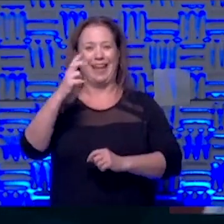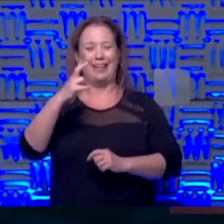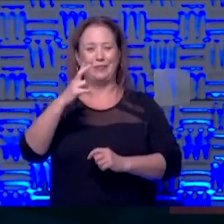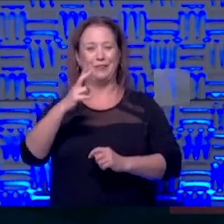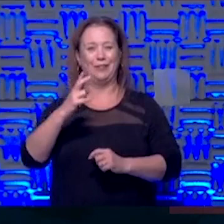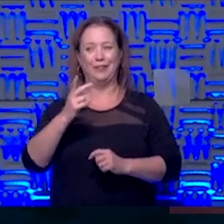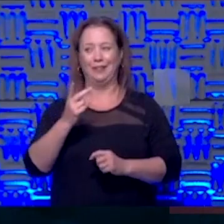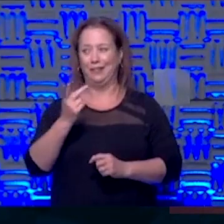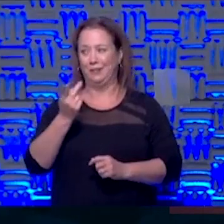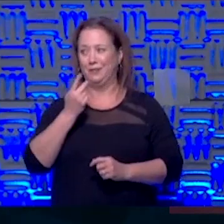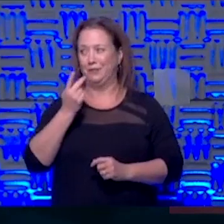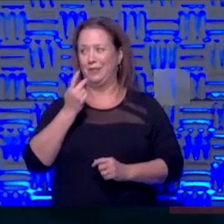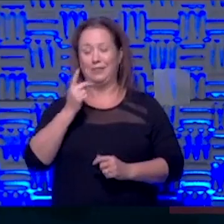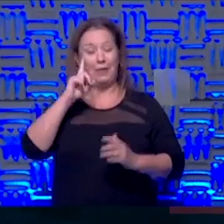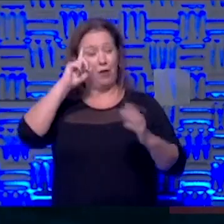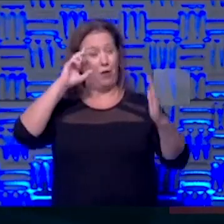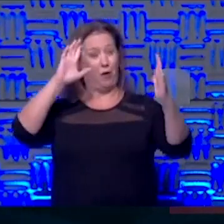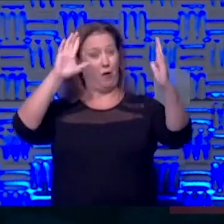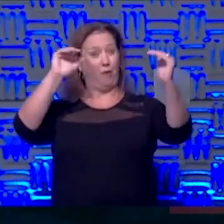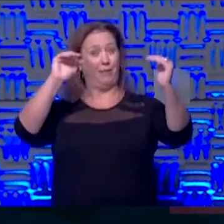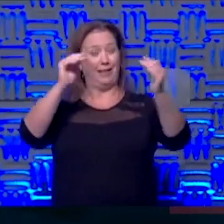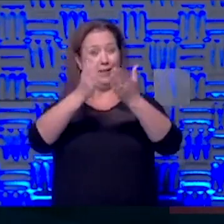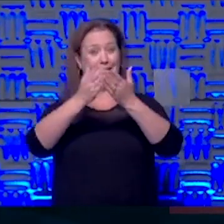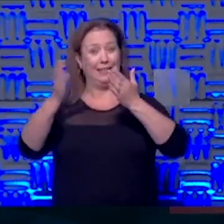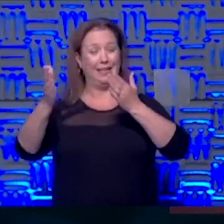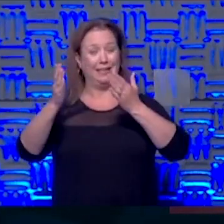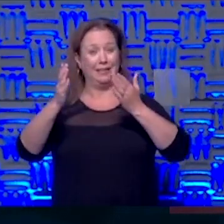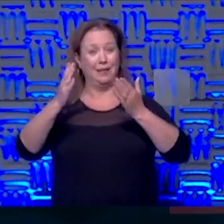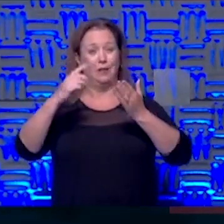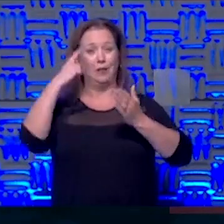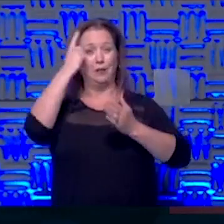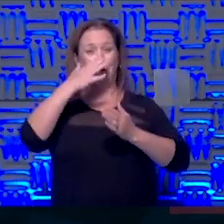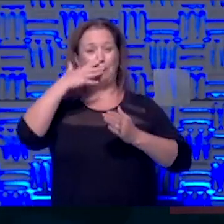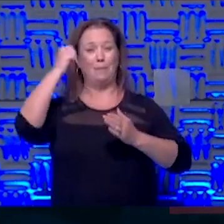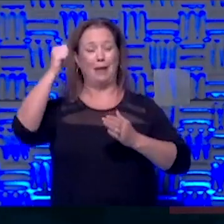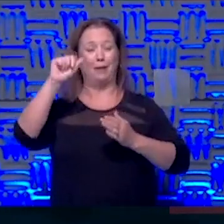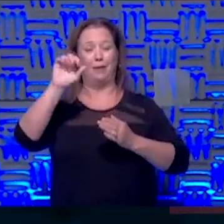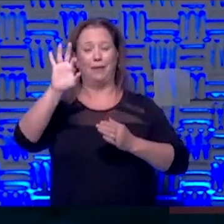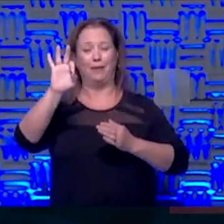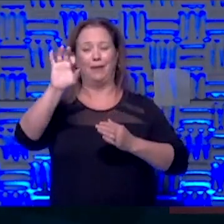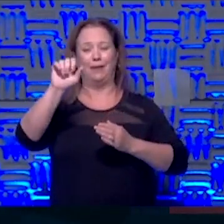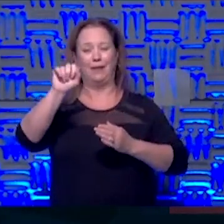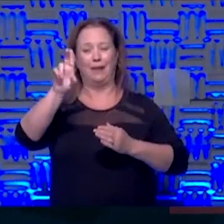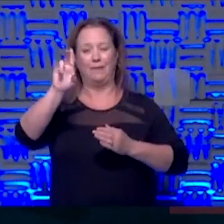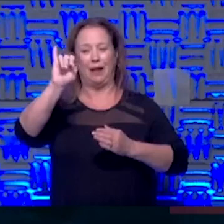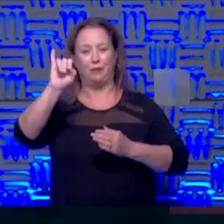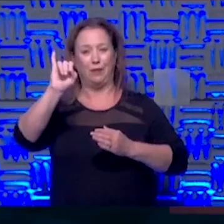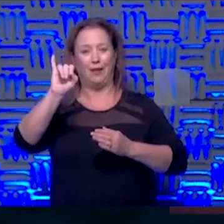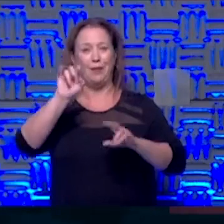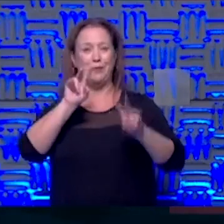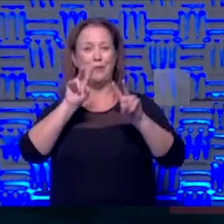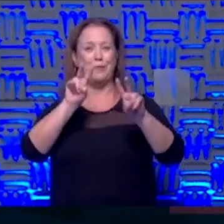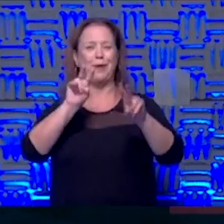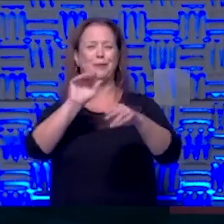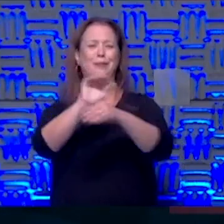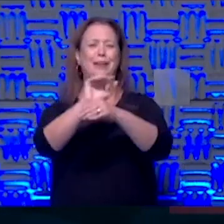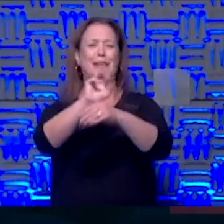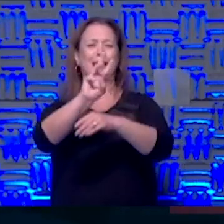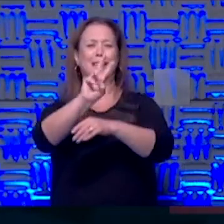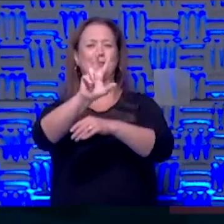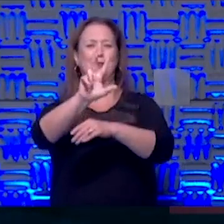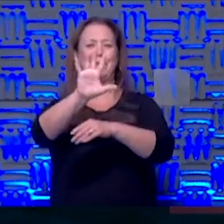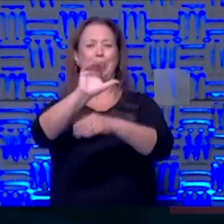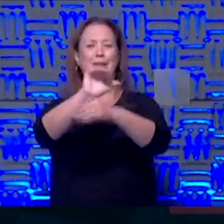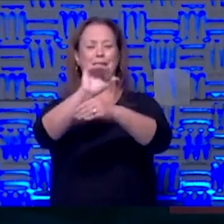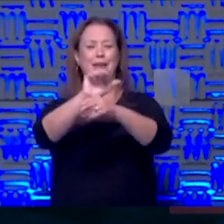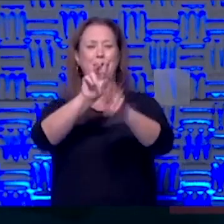have to hope that things look better than Fauci. We want votes tonight. You can check it out at 6:35 tonight and see it for